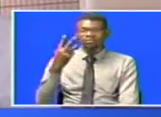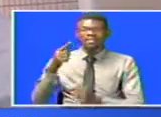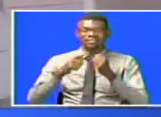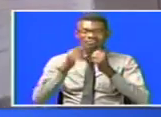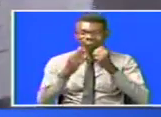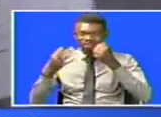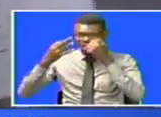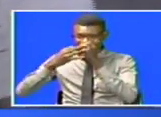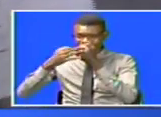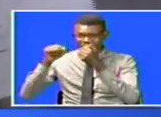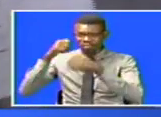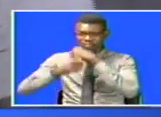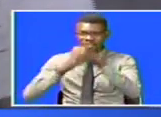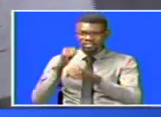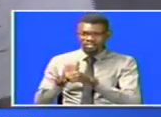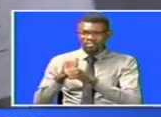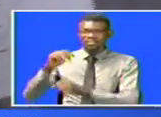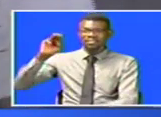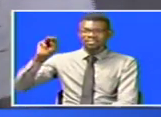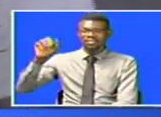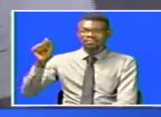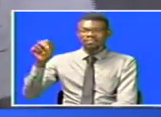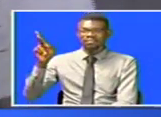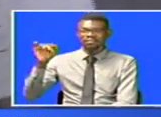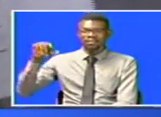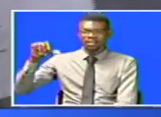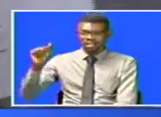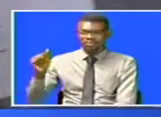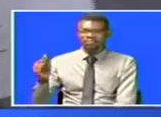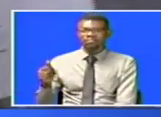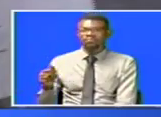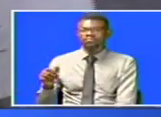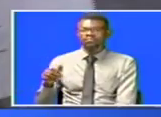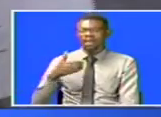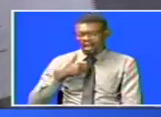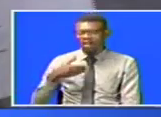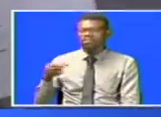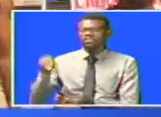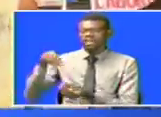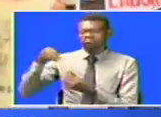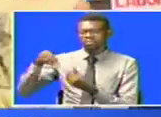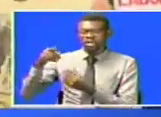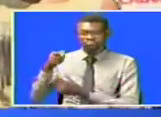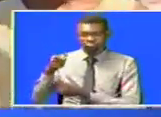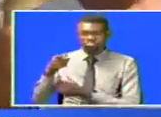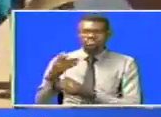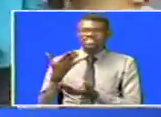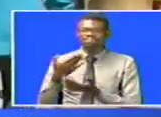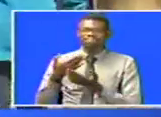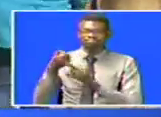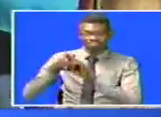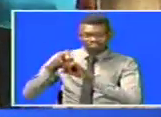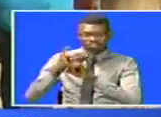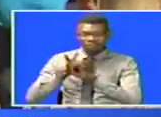this year, is what former footballer McDonald Mariga is hanging on to for a fighting chance with a Kibra